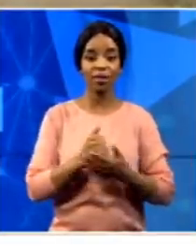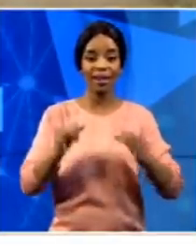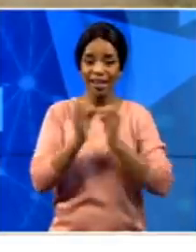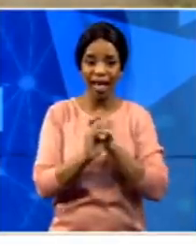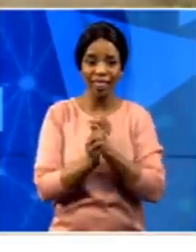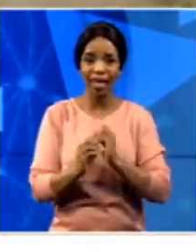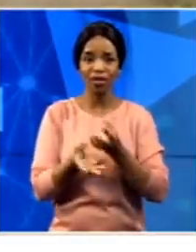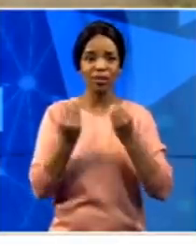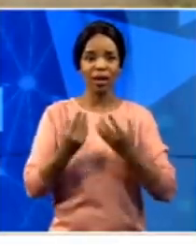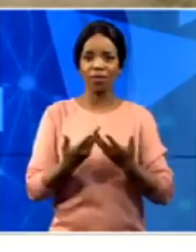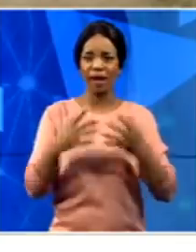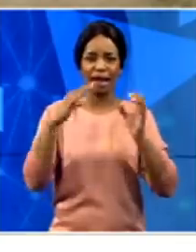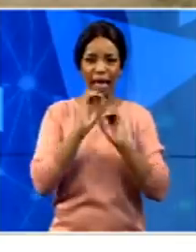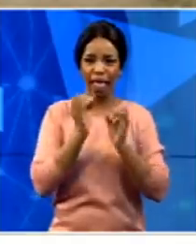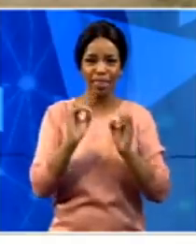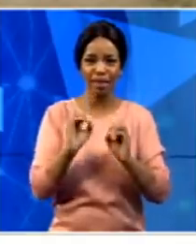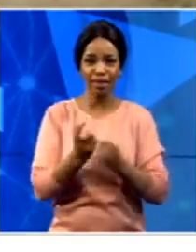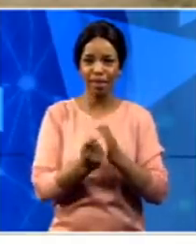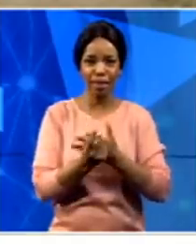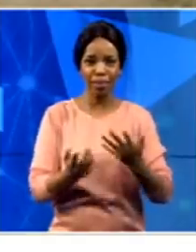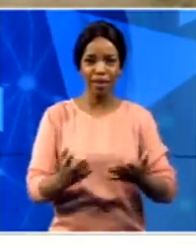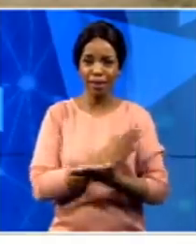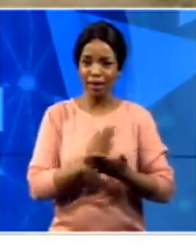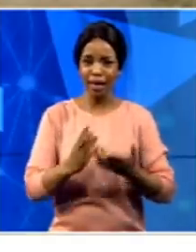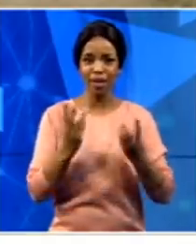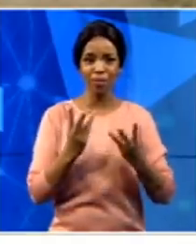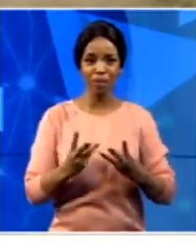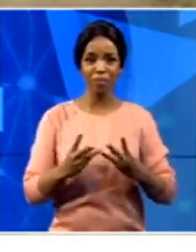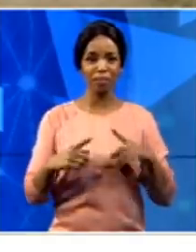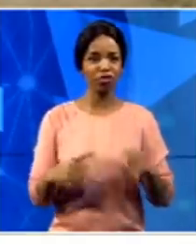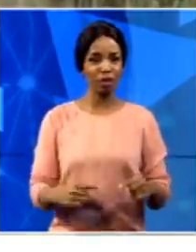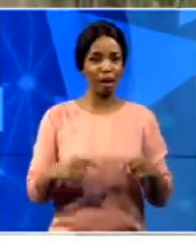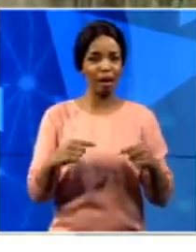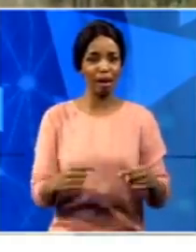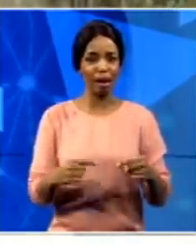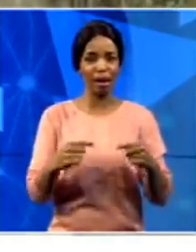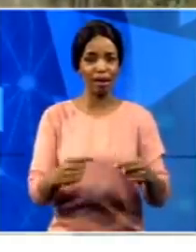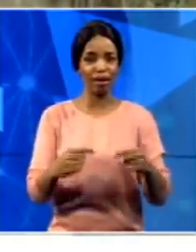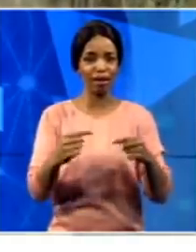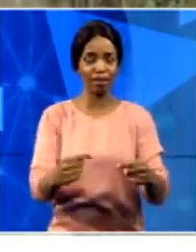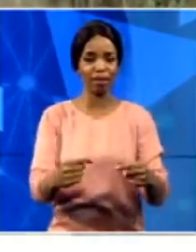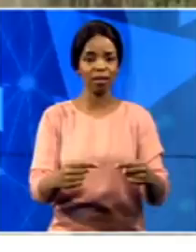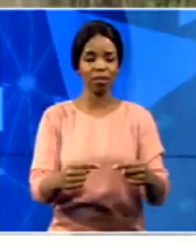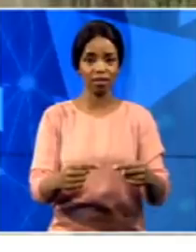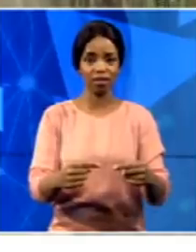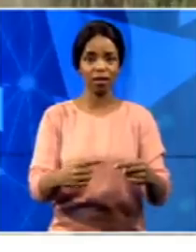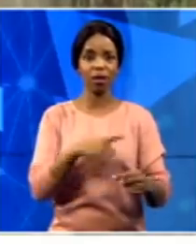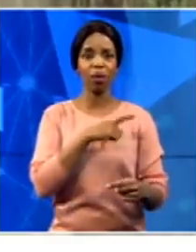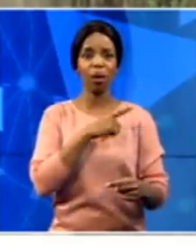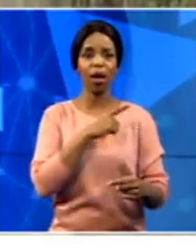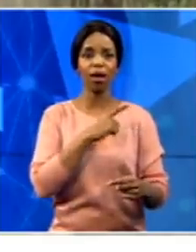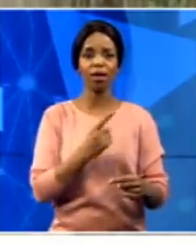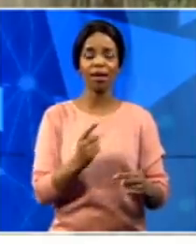nothing claim anything. I mean, some of the people are struggling because they doesn't have food at home, they doesn't have